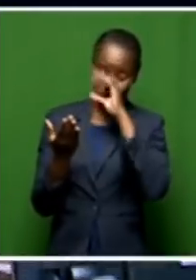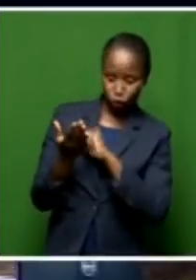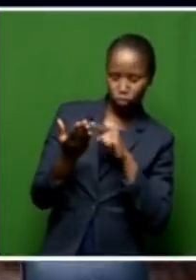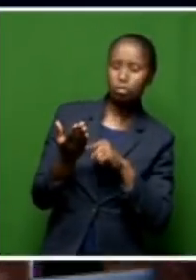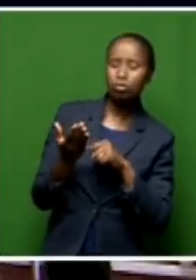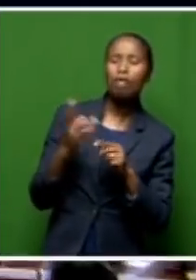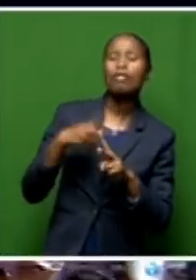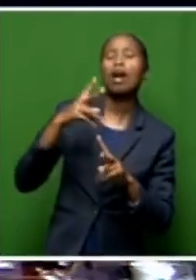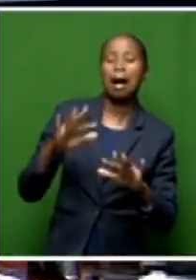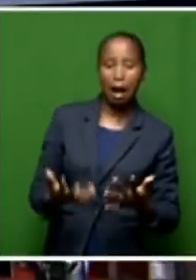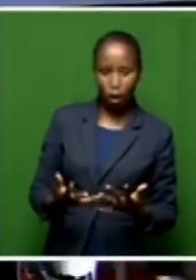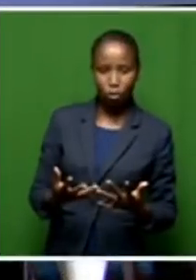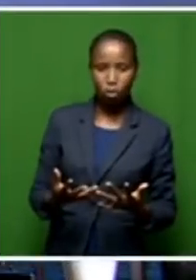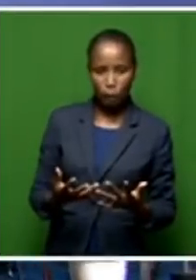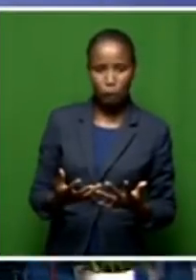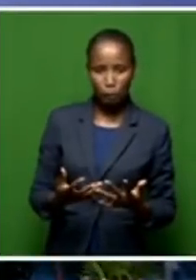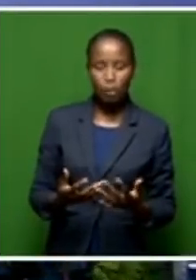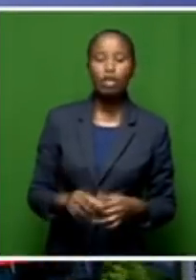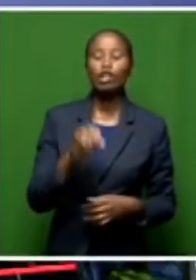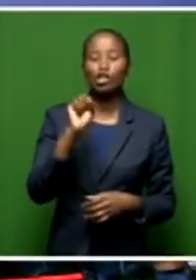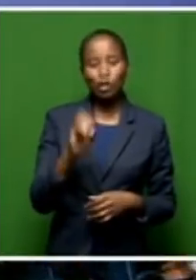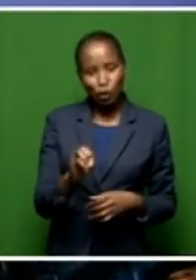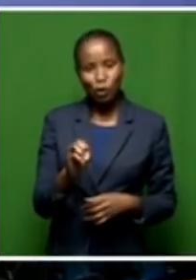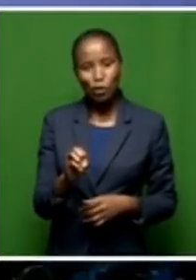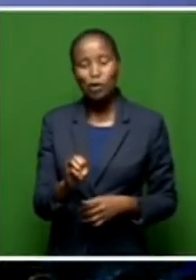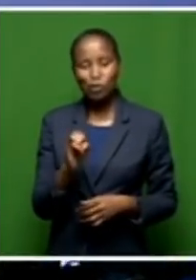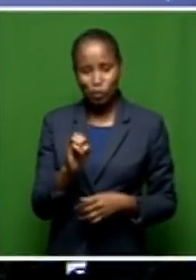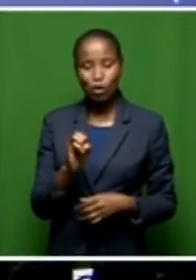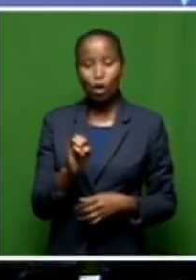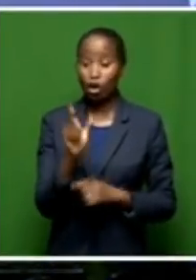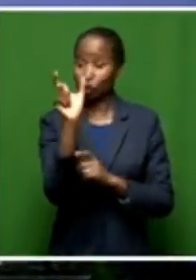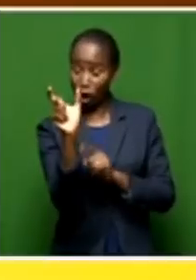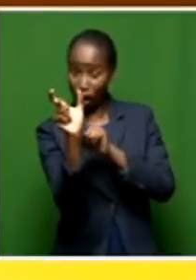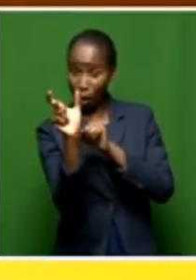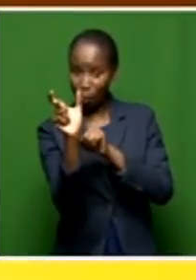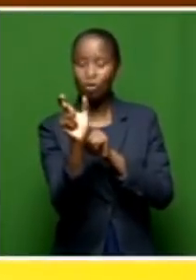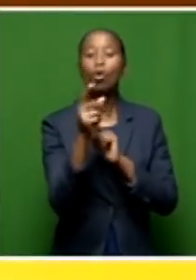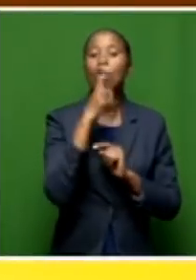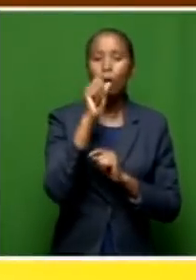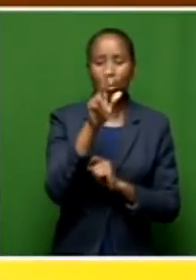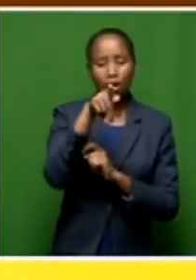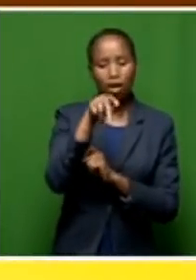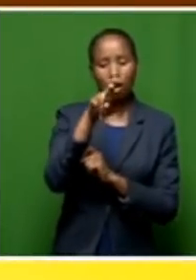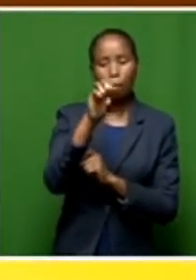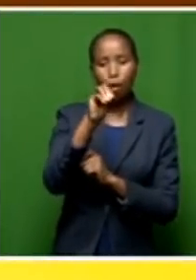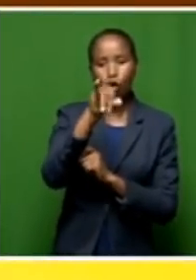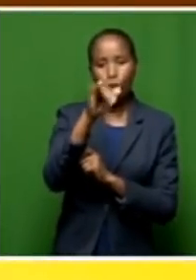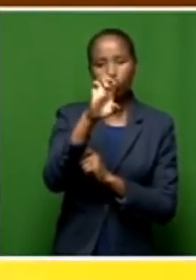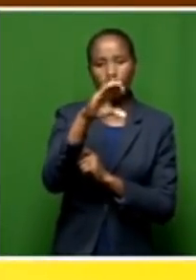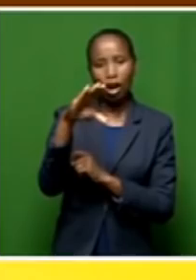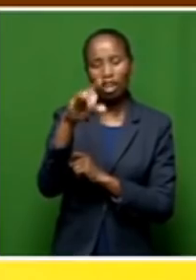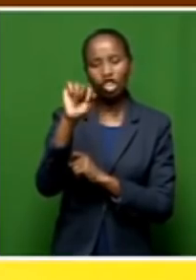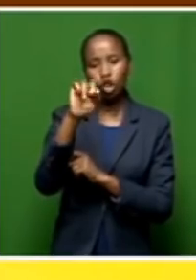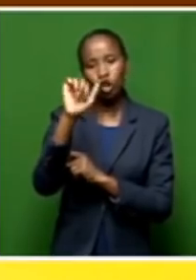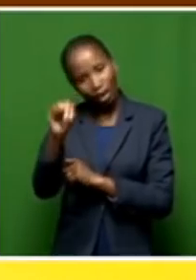actual reality, the correct term would be a projection. Mbazi Mashilowa, you have your answer. It's a projection. Now that we've got that out of the